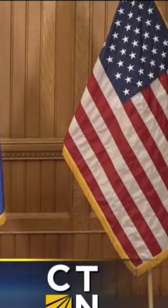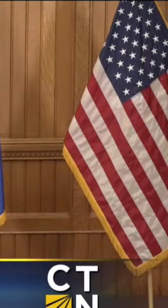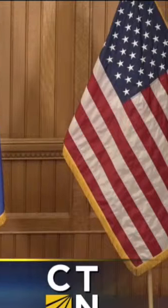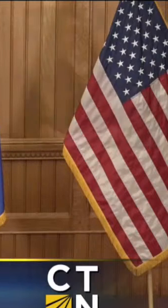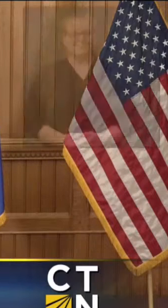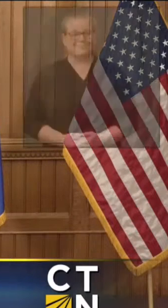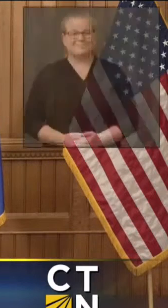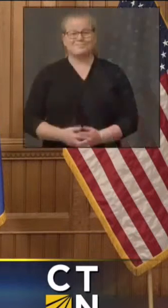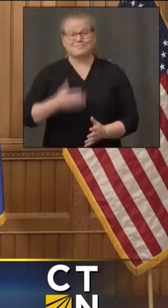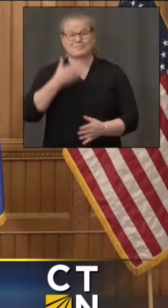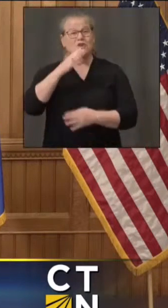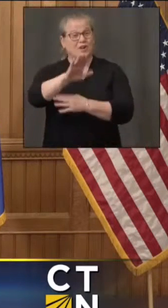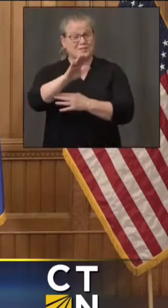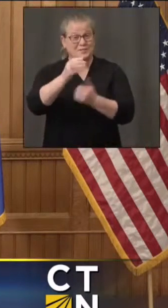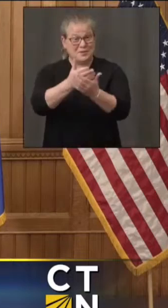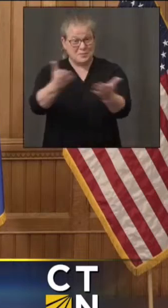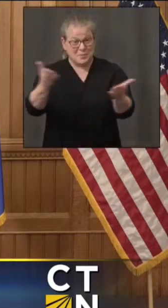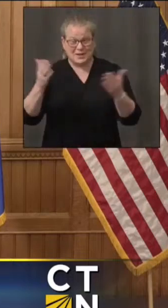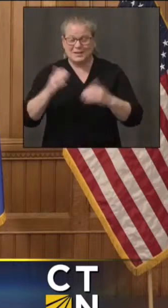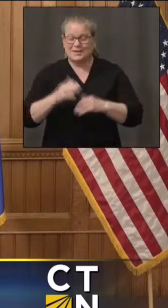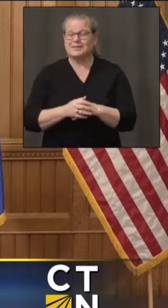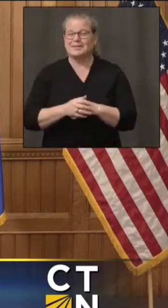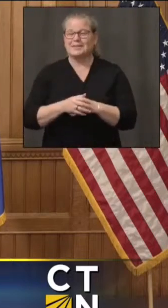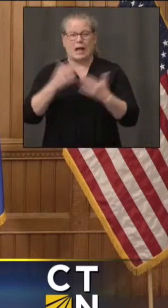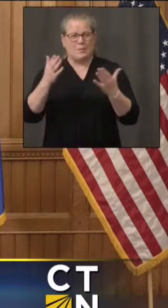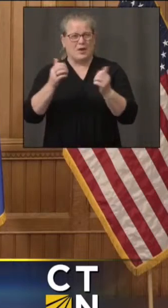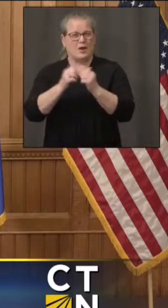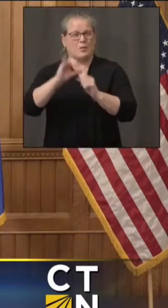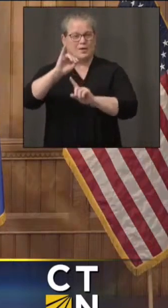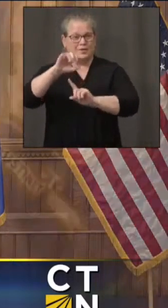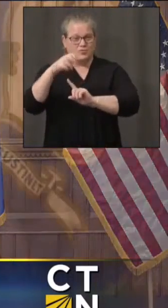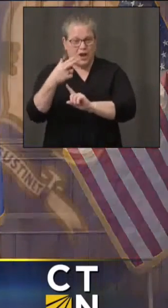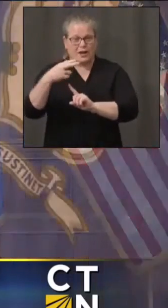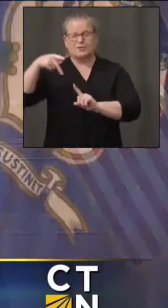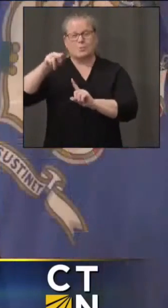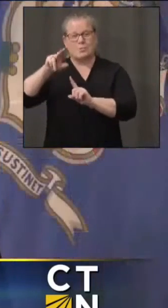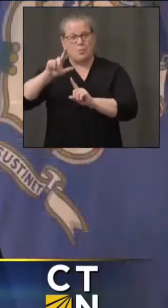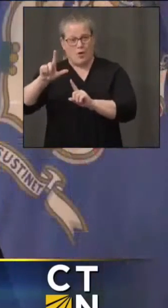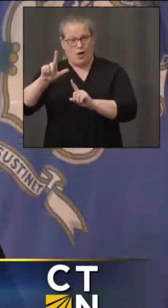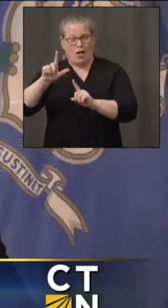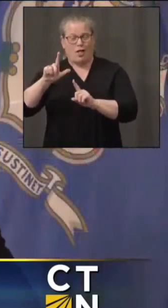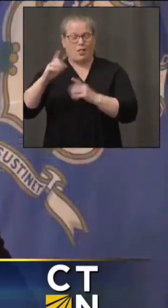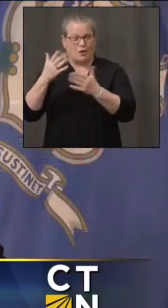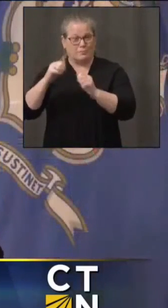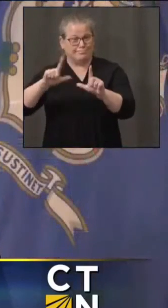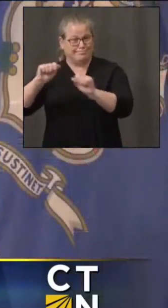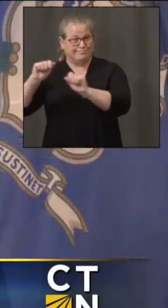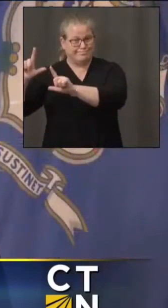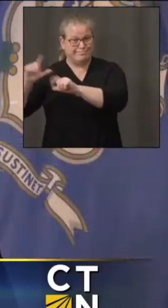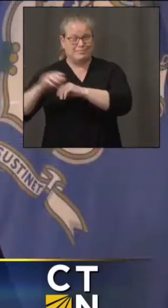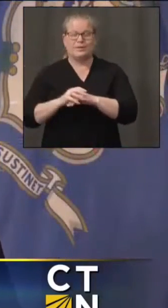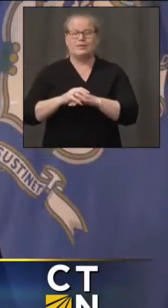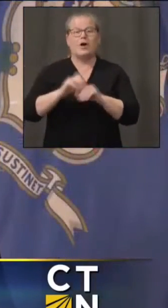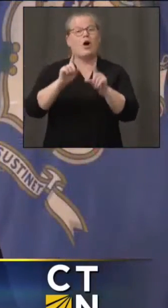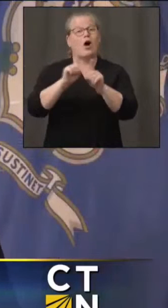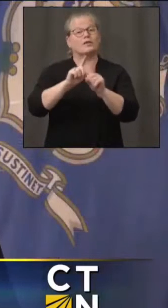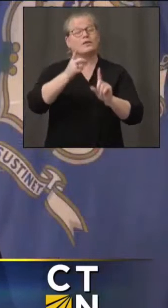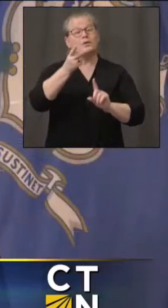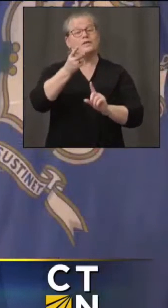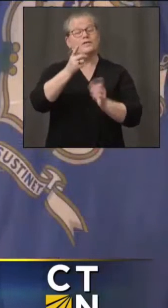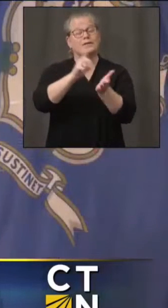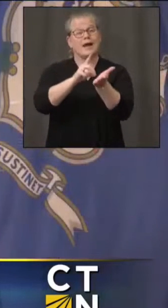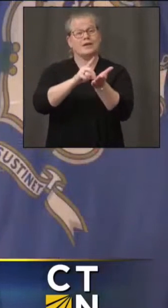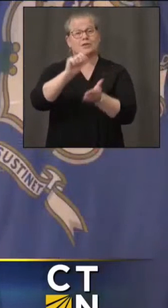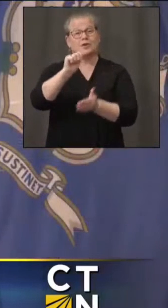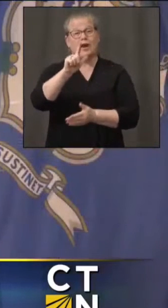All right, good afternoon, everybody. Here with Josh and Paul, and back is Dr. Albert Coe. I think you'll see